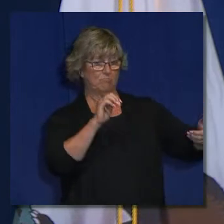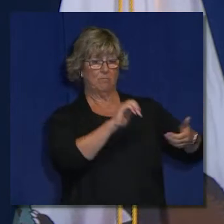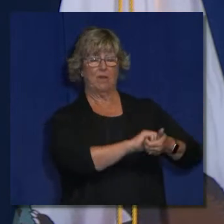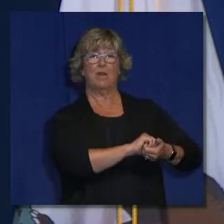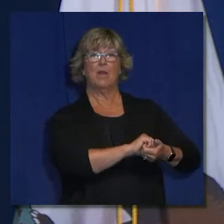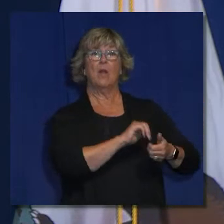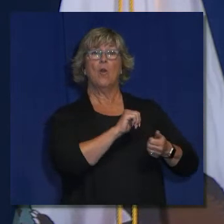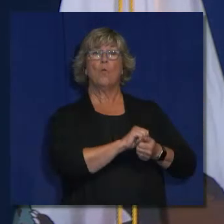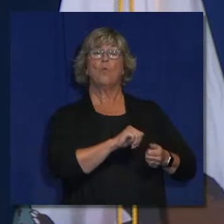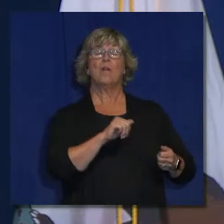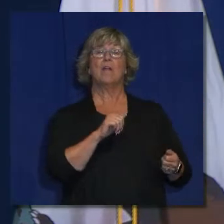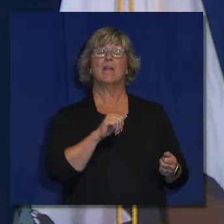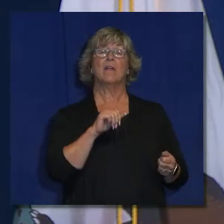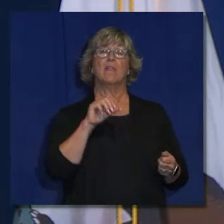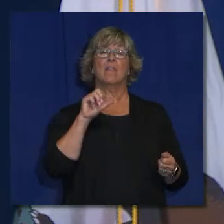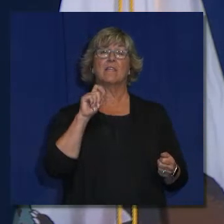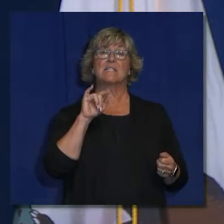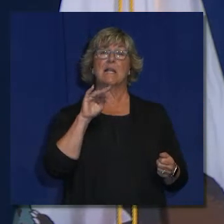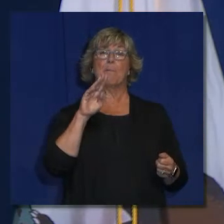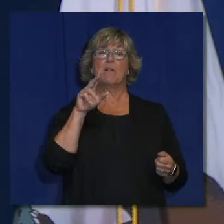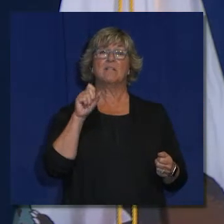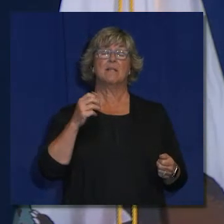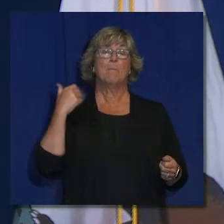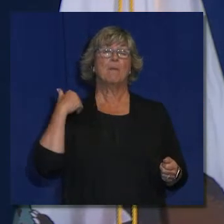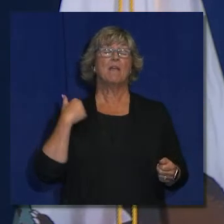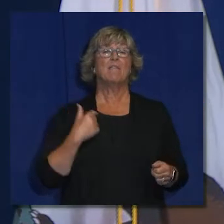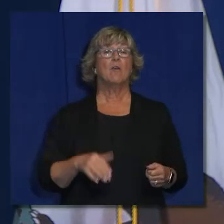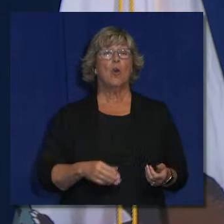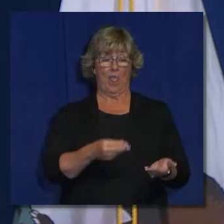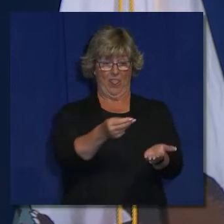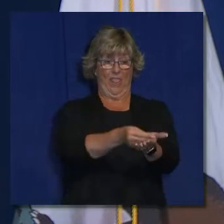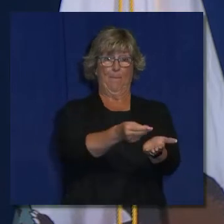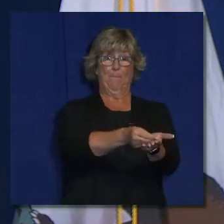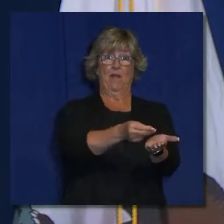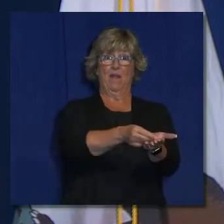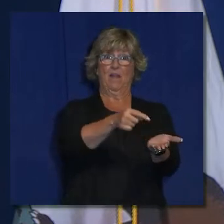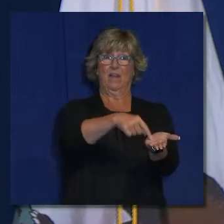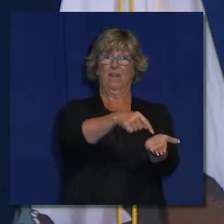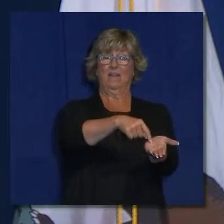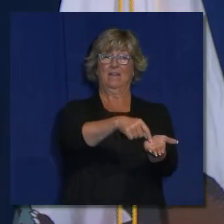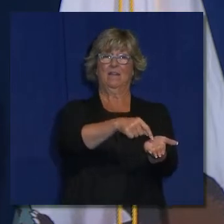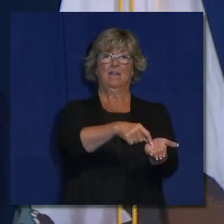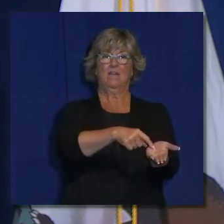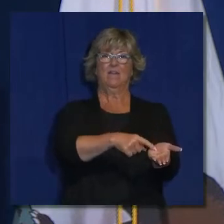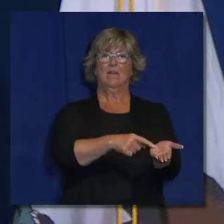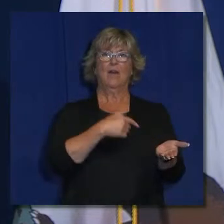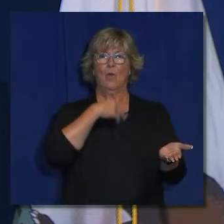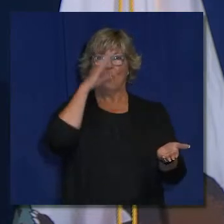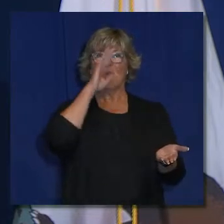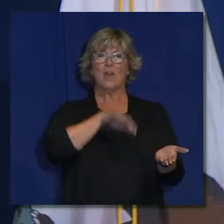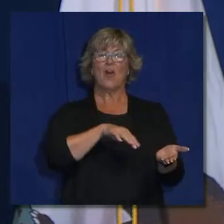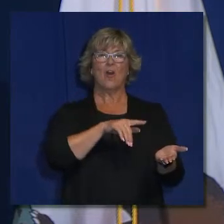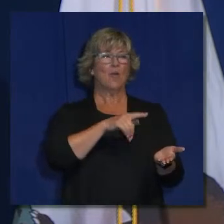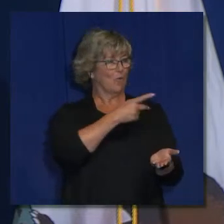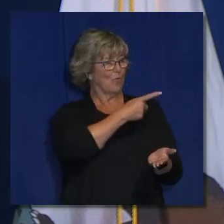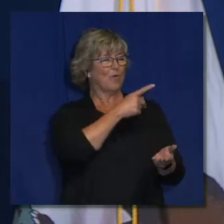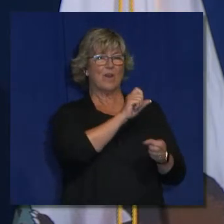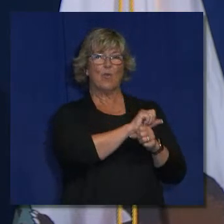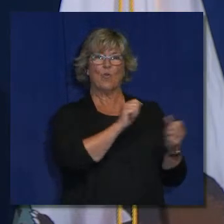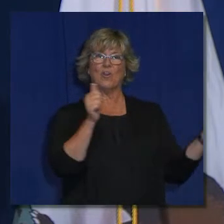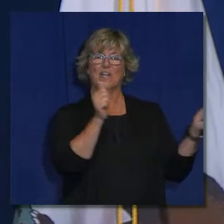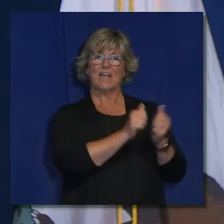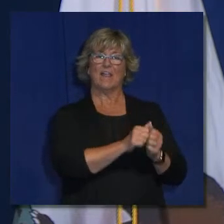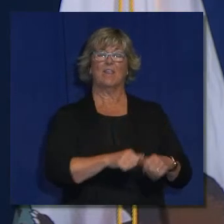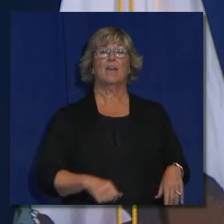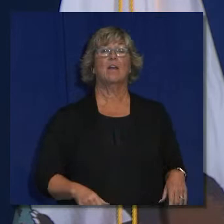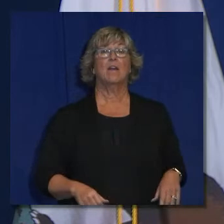Golden State stimulus as a mechanism for distribution. The money was always something we knew we'd work together on.